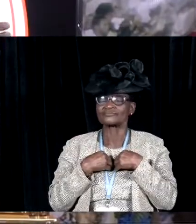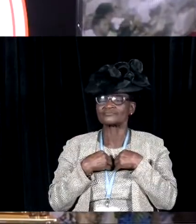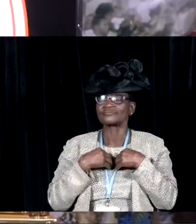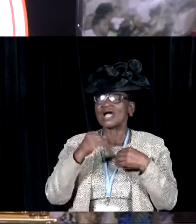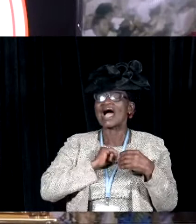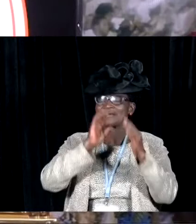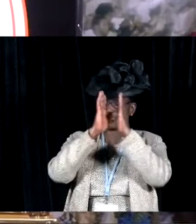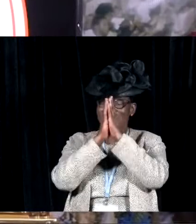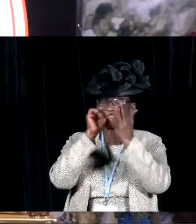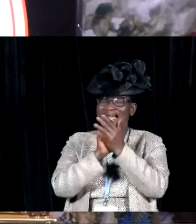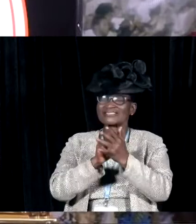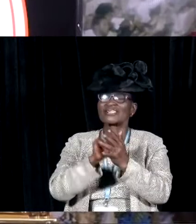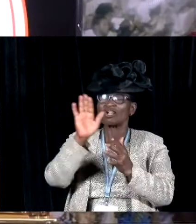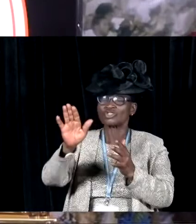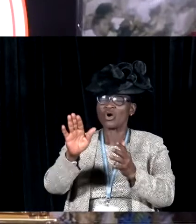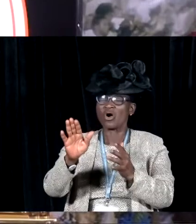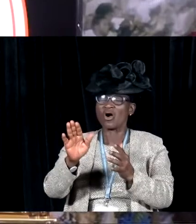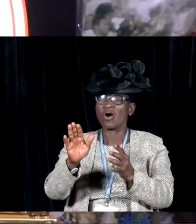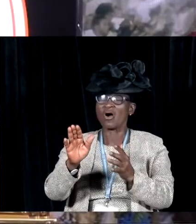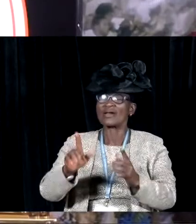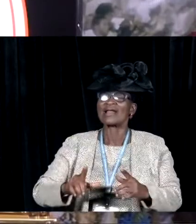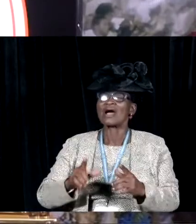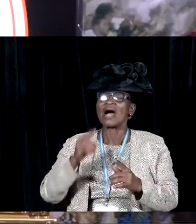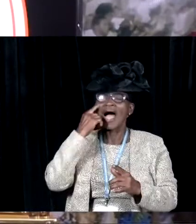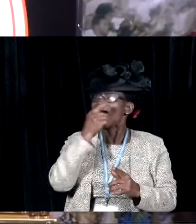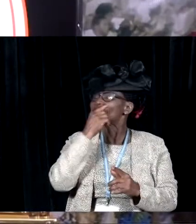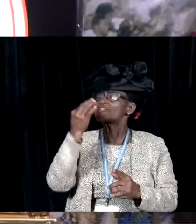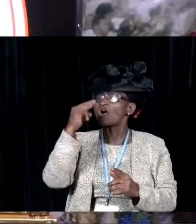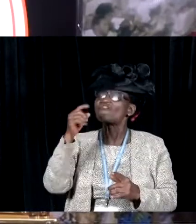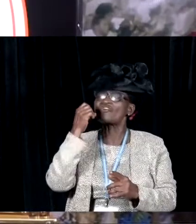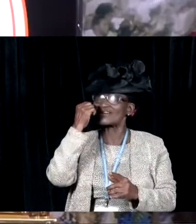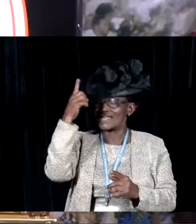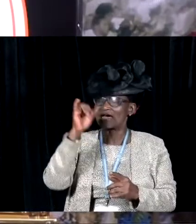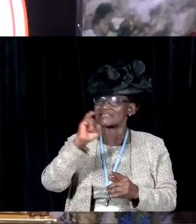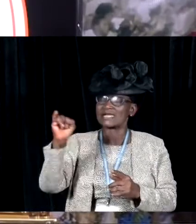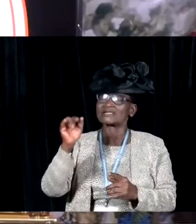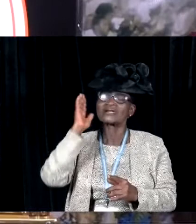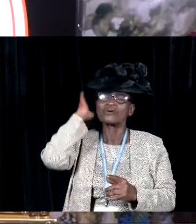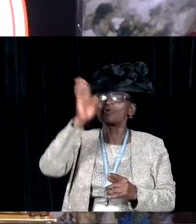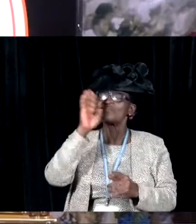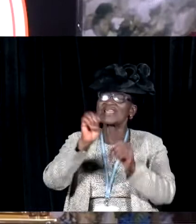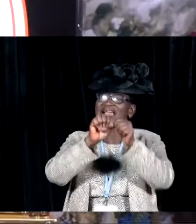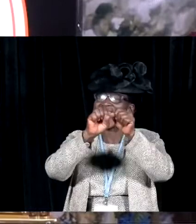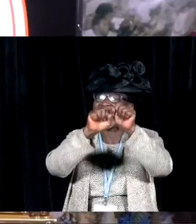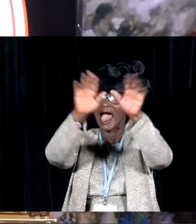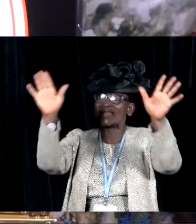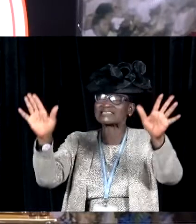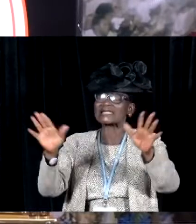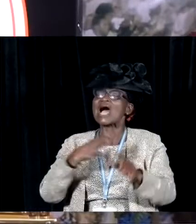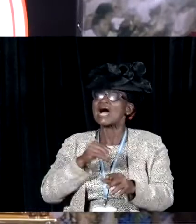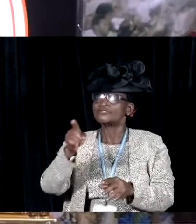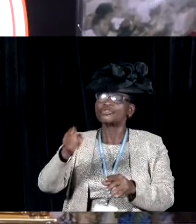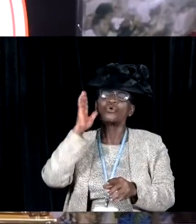I pray that your light of understanding, your eyes of understanding, will be enlightened. And you begin